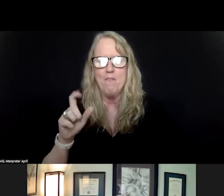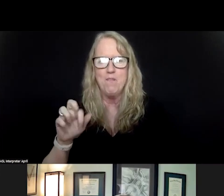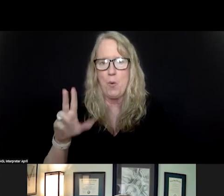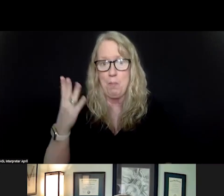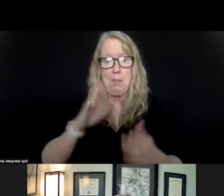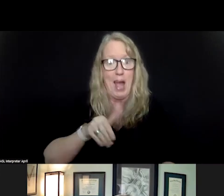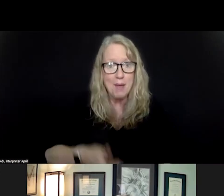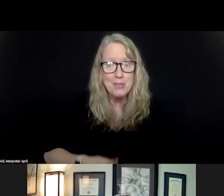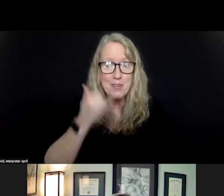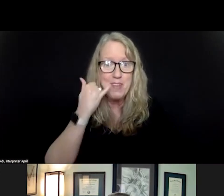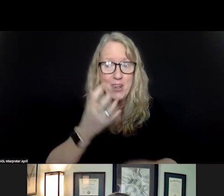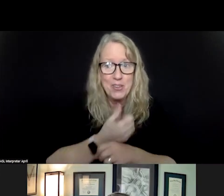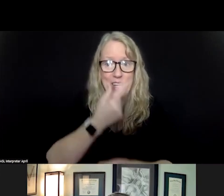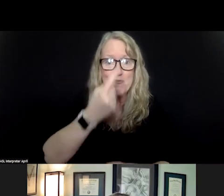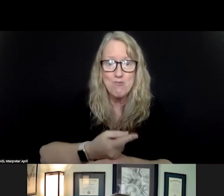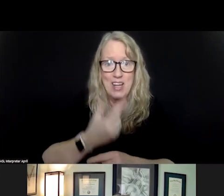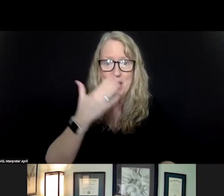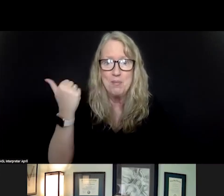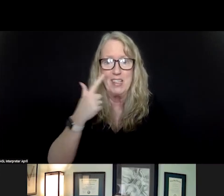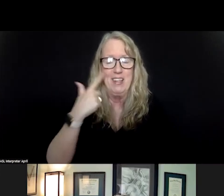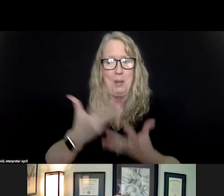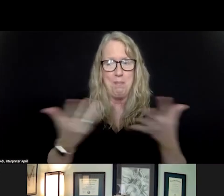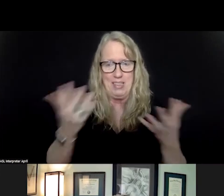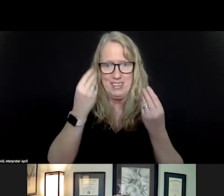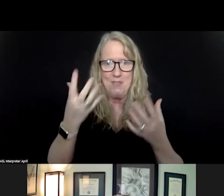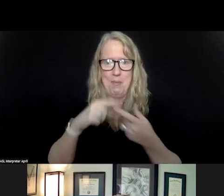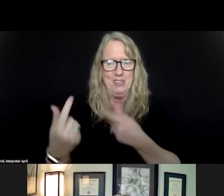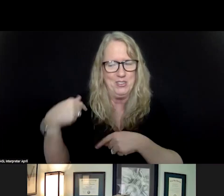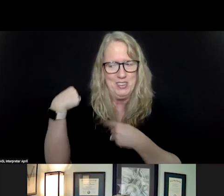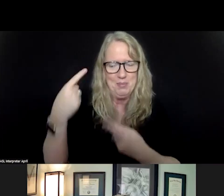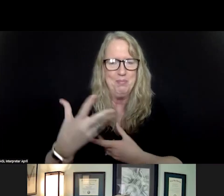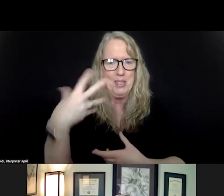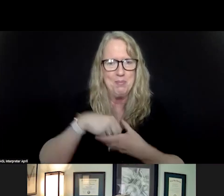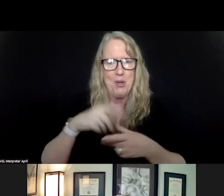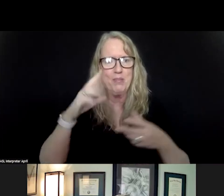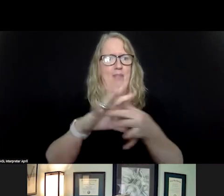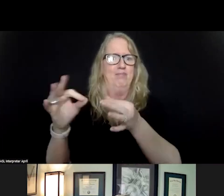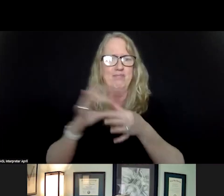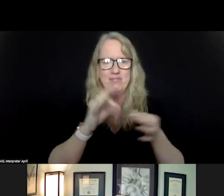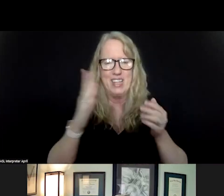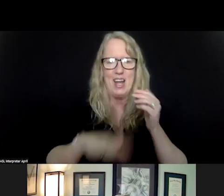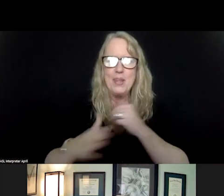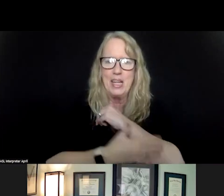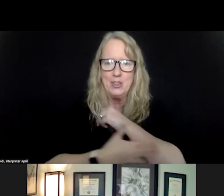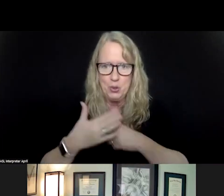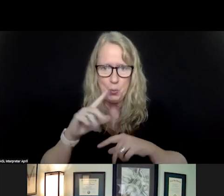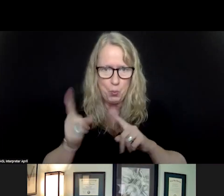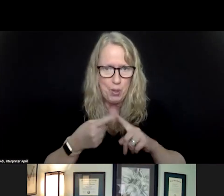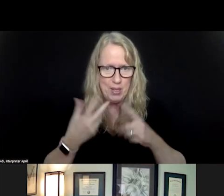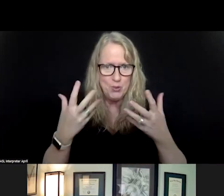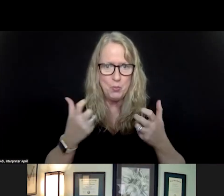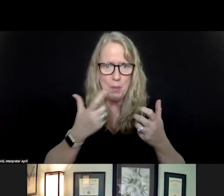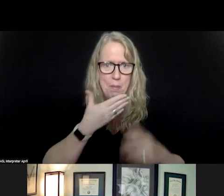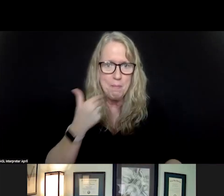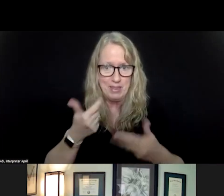if I don't get this right, given the amazing data that I know she's been a part of producing around the country. When do you want me to give my best